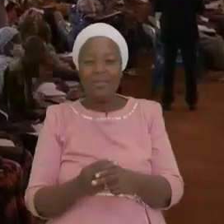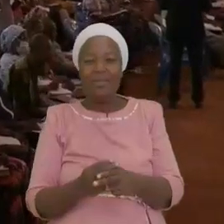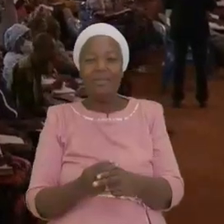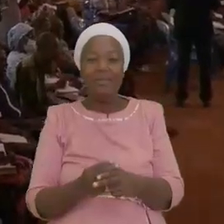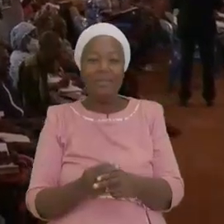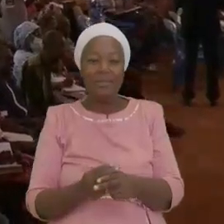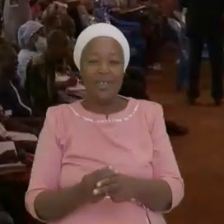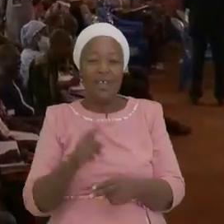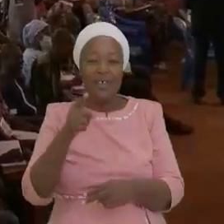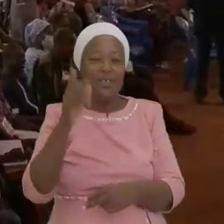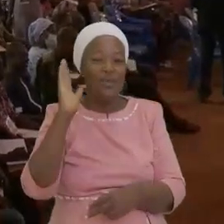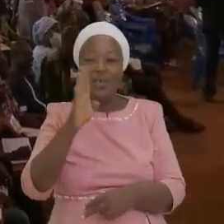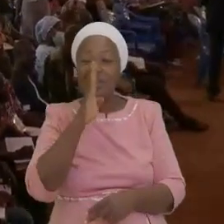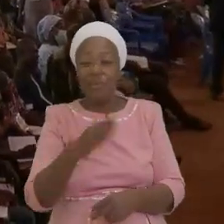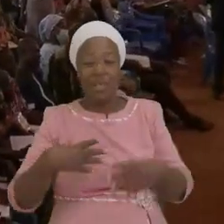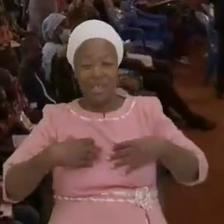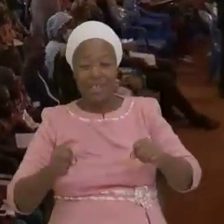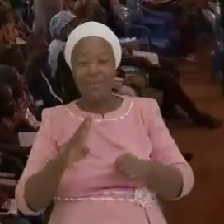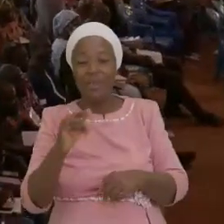You'll be healed by that name.